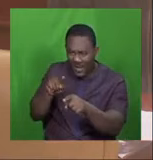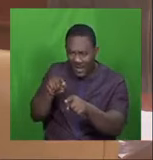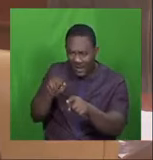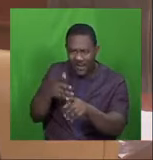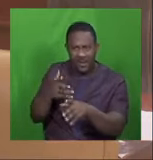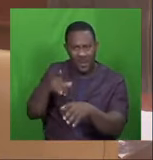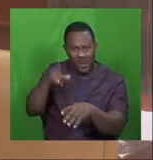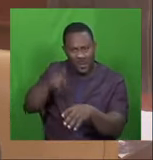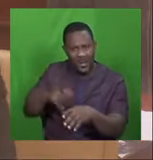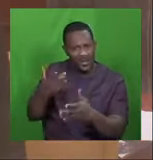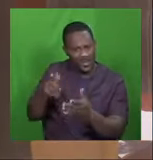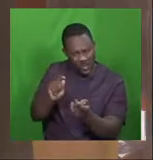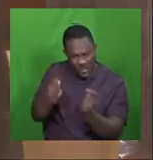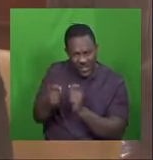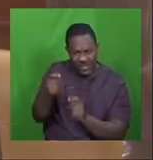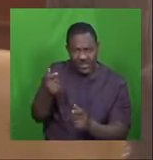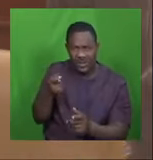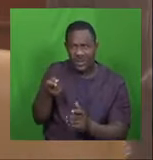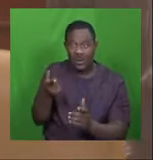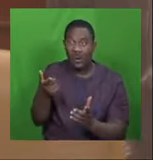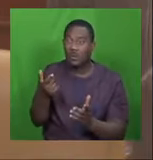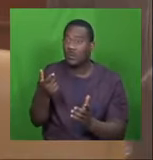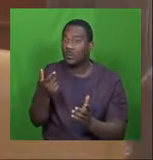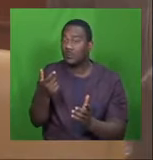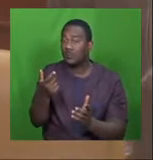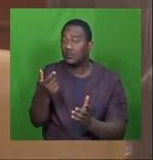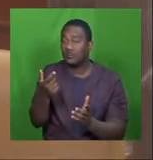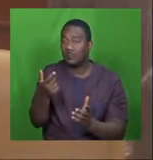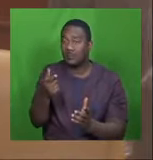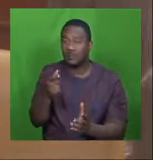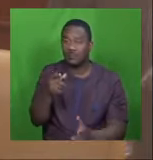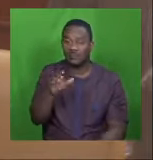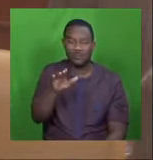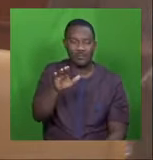withdraw. And again, Atu Forson forgot to tell us.